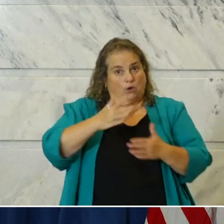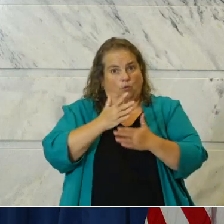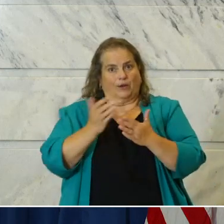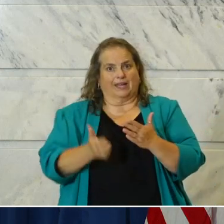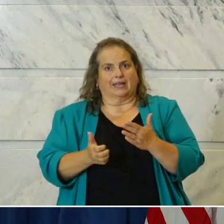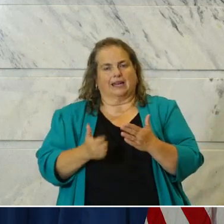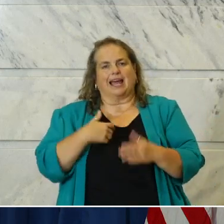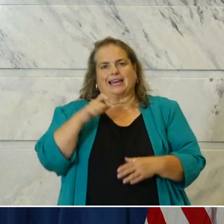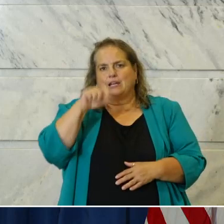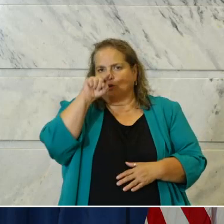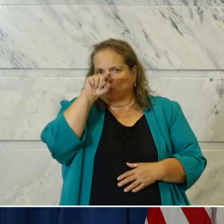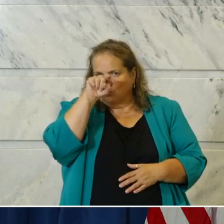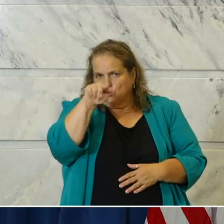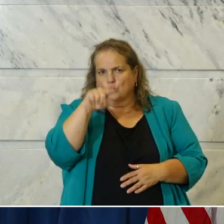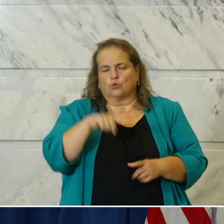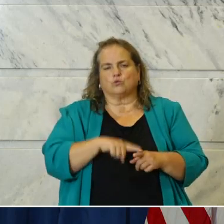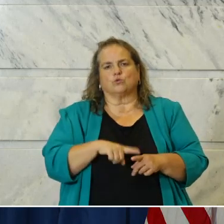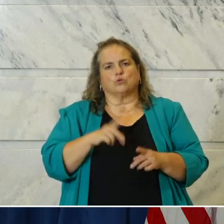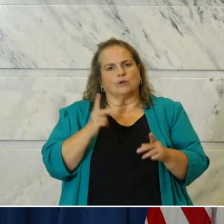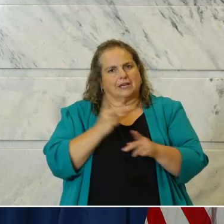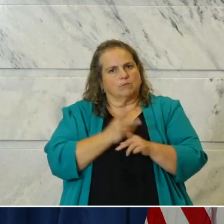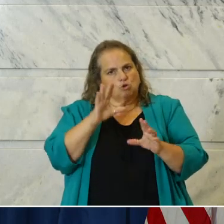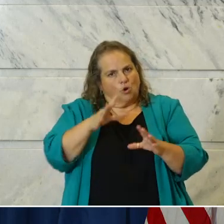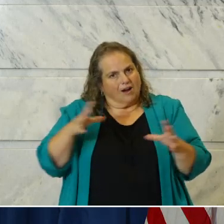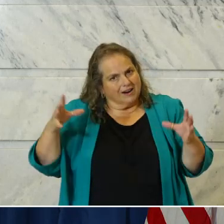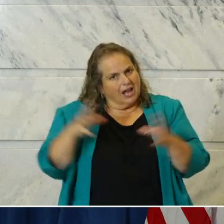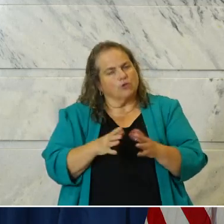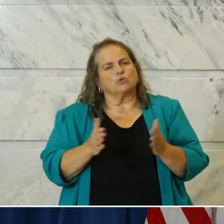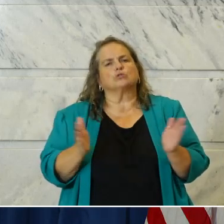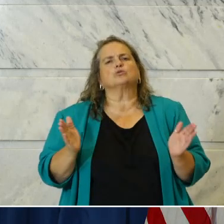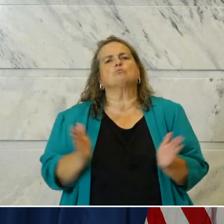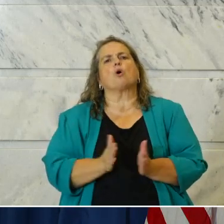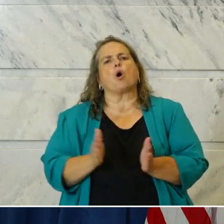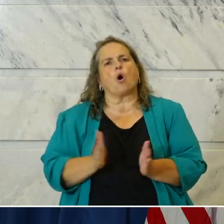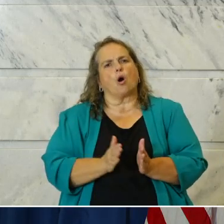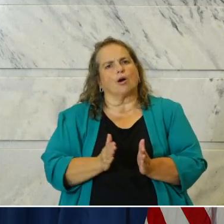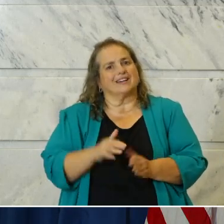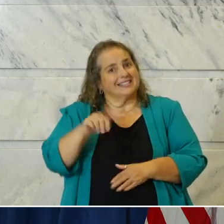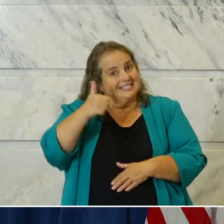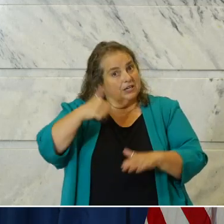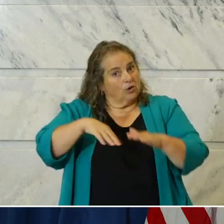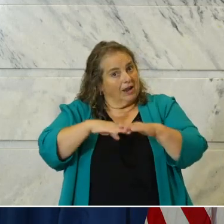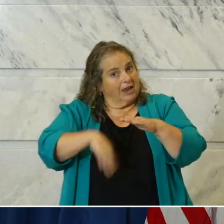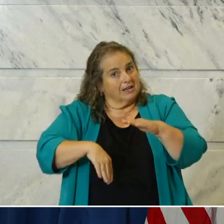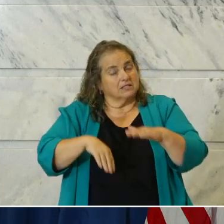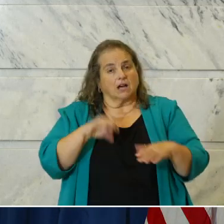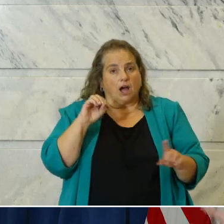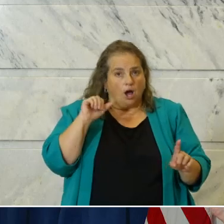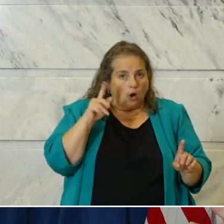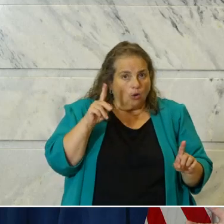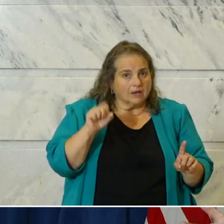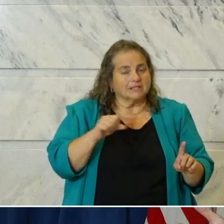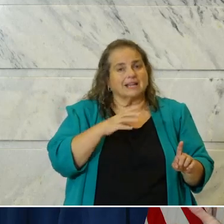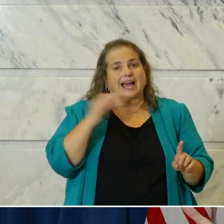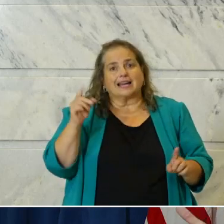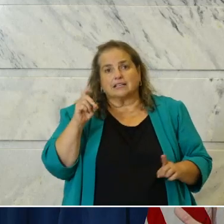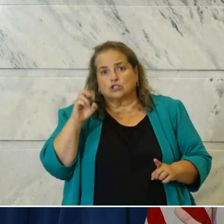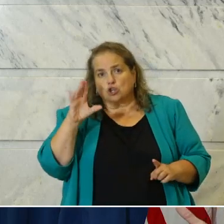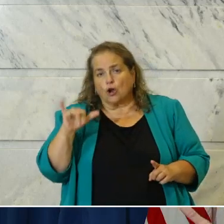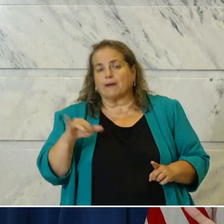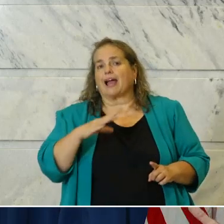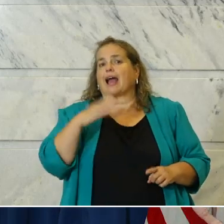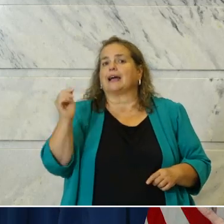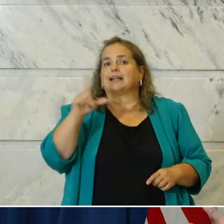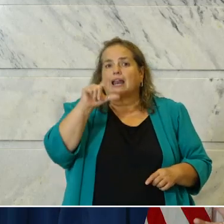I need you to keep your gathering small, 10 or less, and that includes Oaks, that includes Derby, that includes Labor